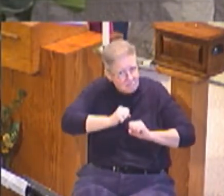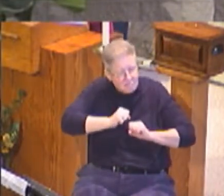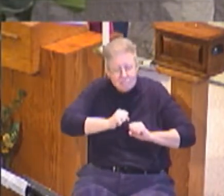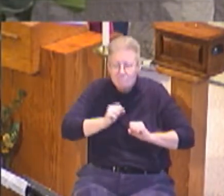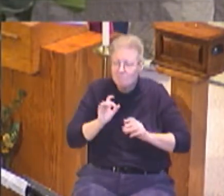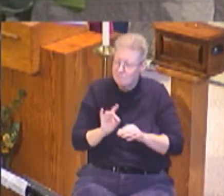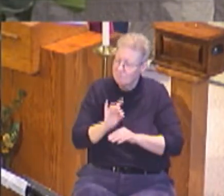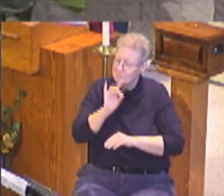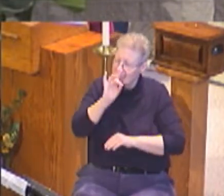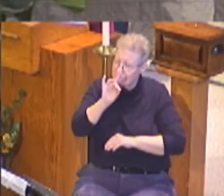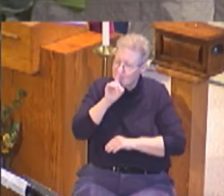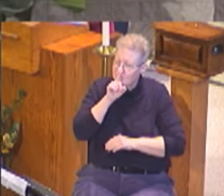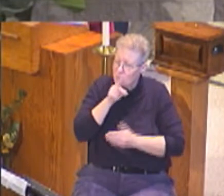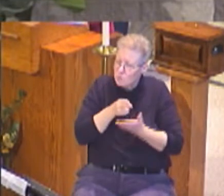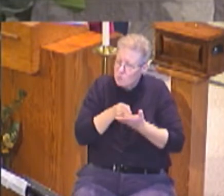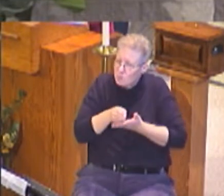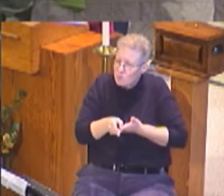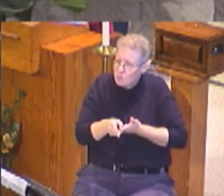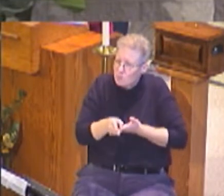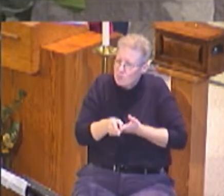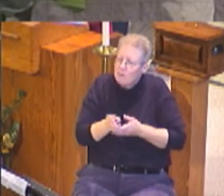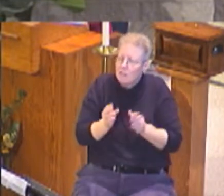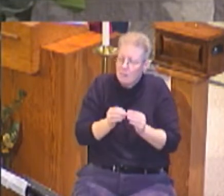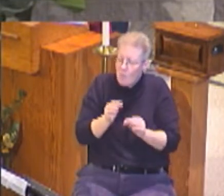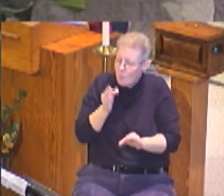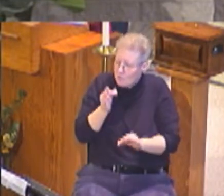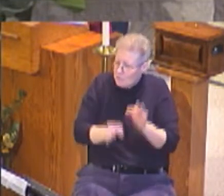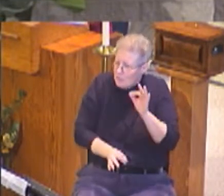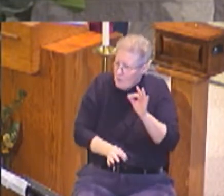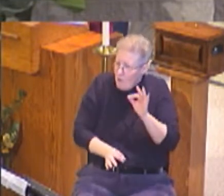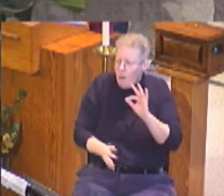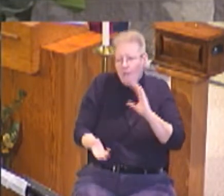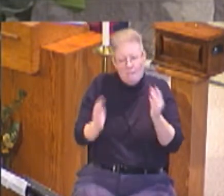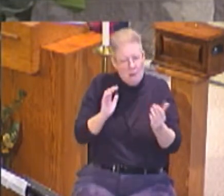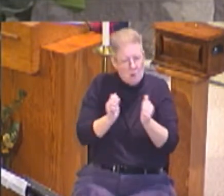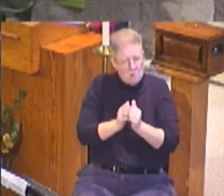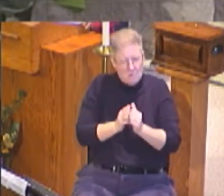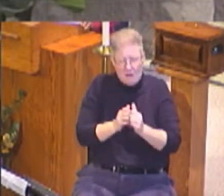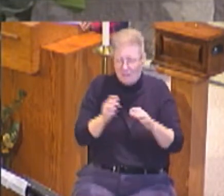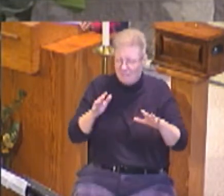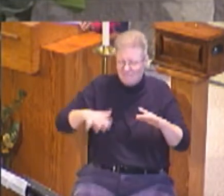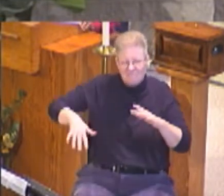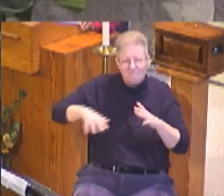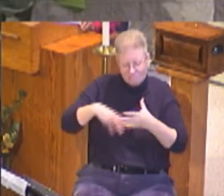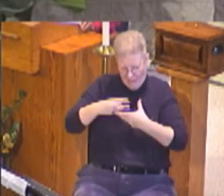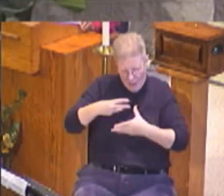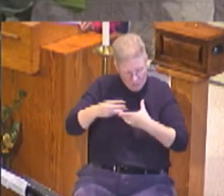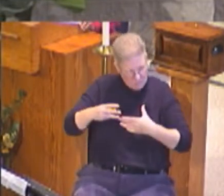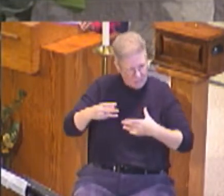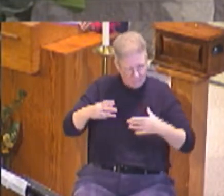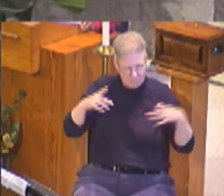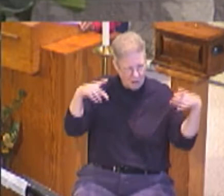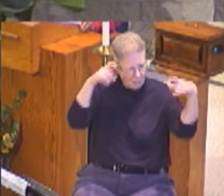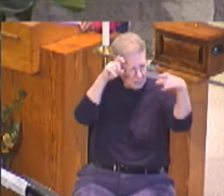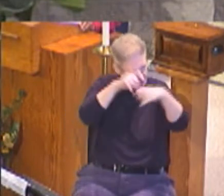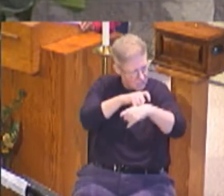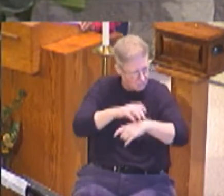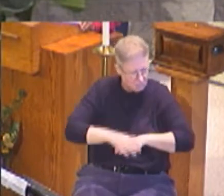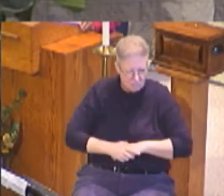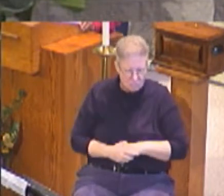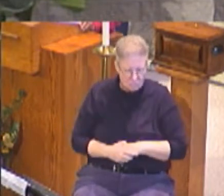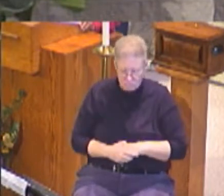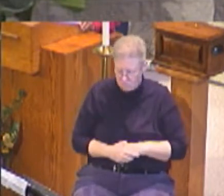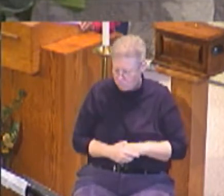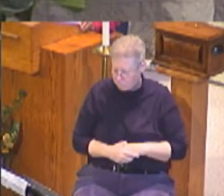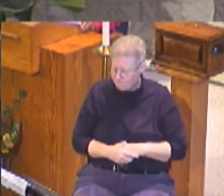Spiritual truth is much simpler than the complicated confusion in my mortal mind. I